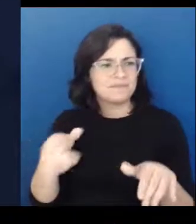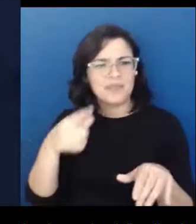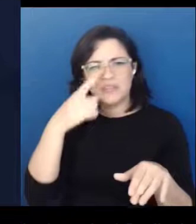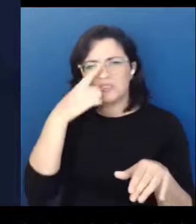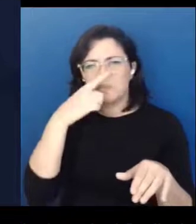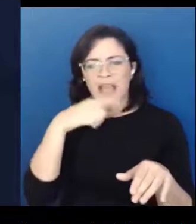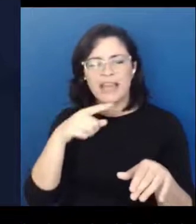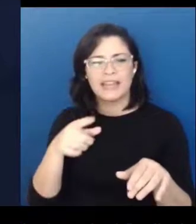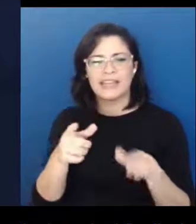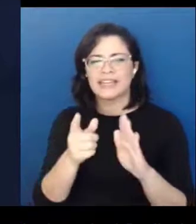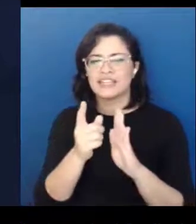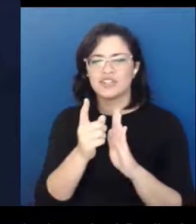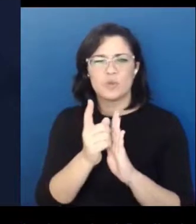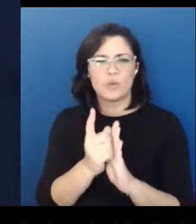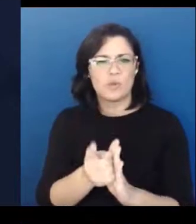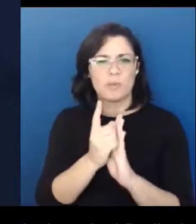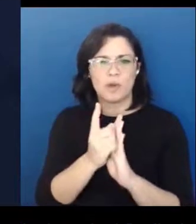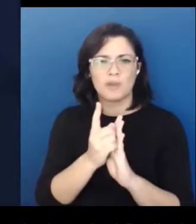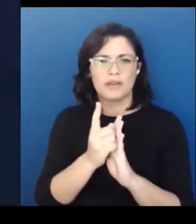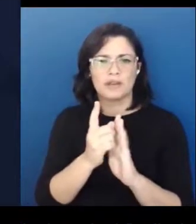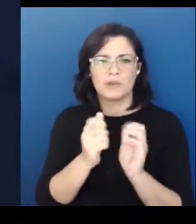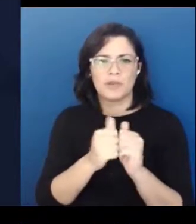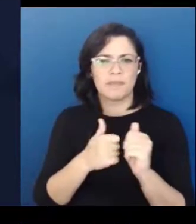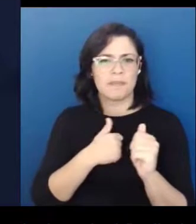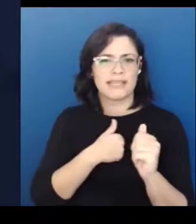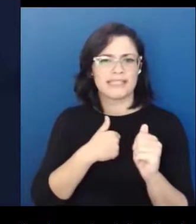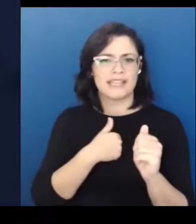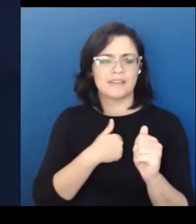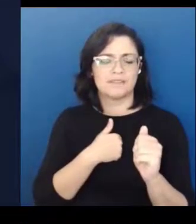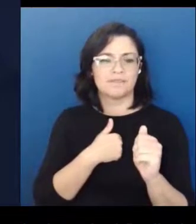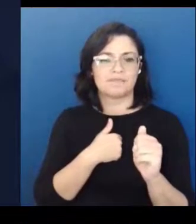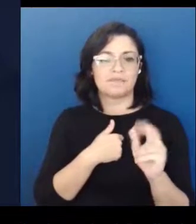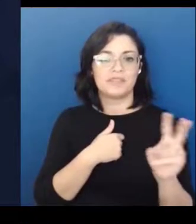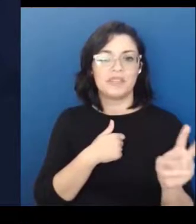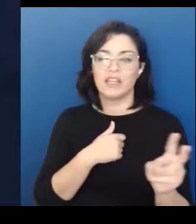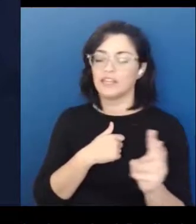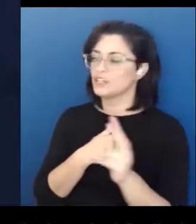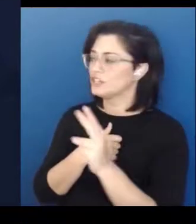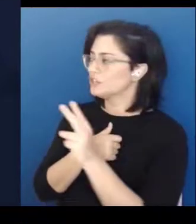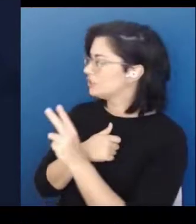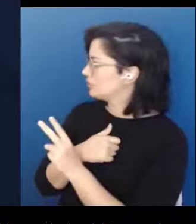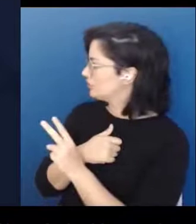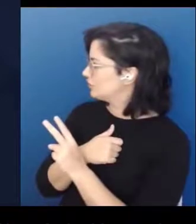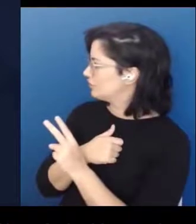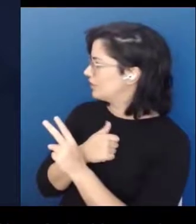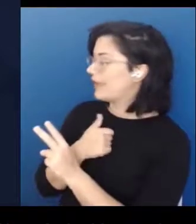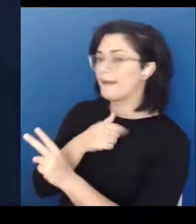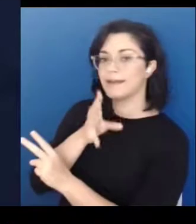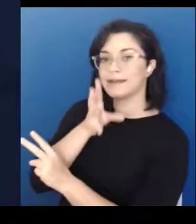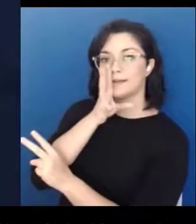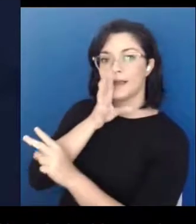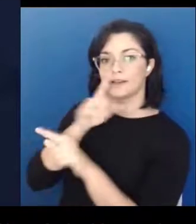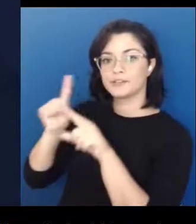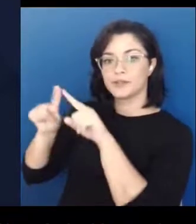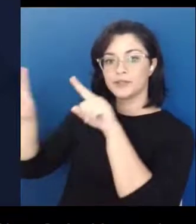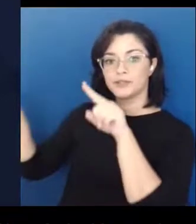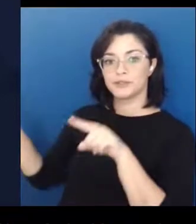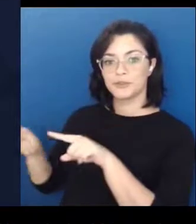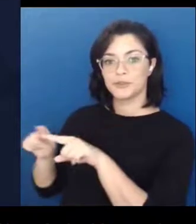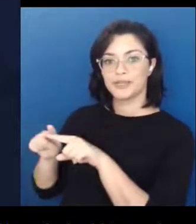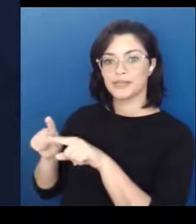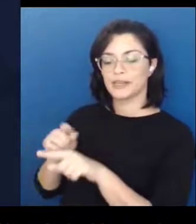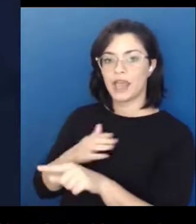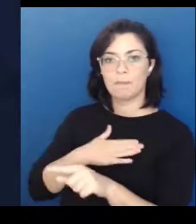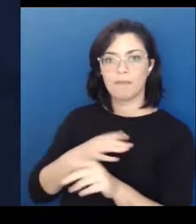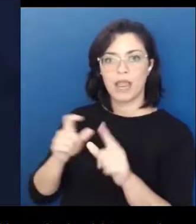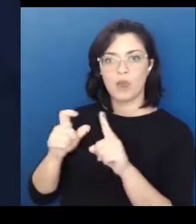here? And I turned and I talked to the screen, and my words came out visually, and I had tears in